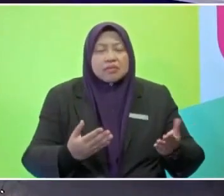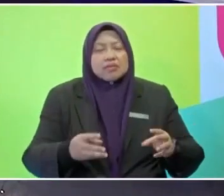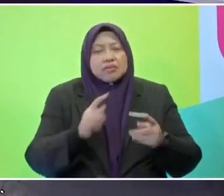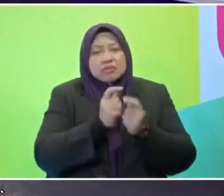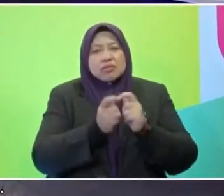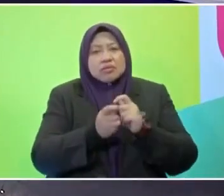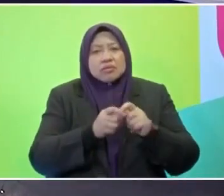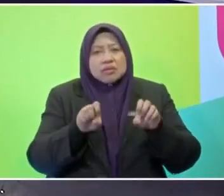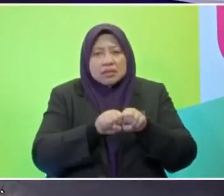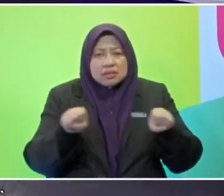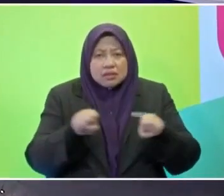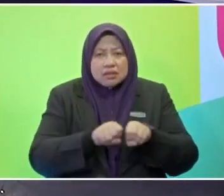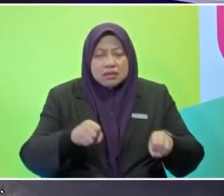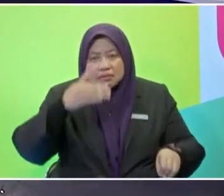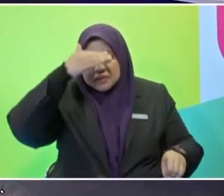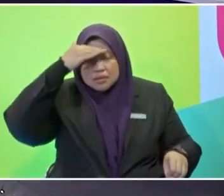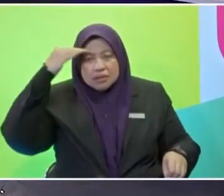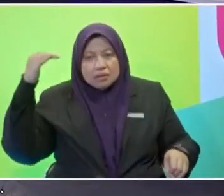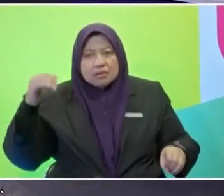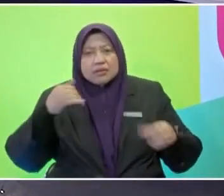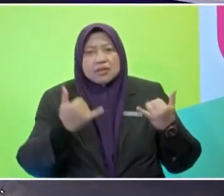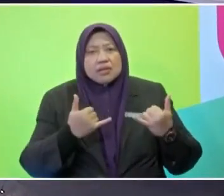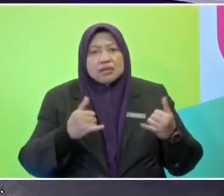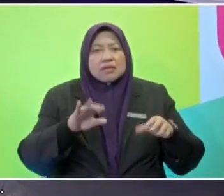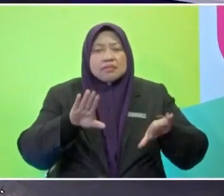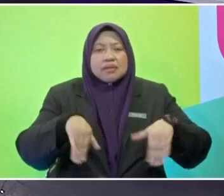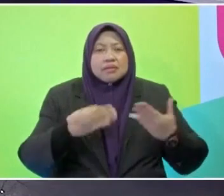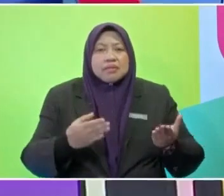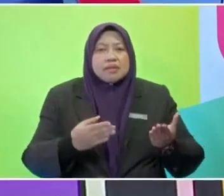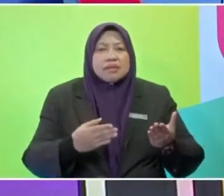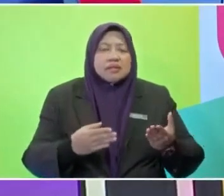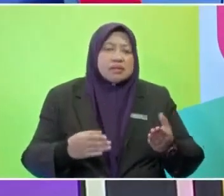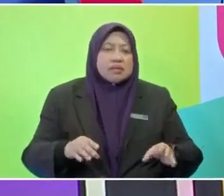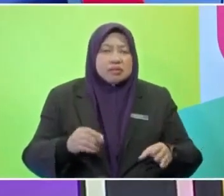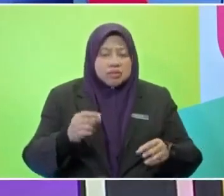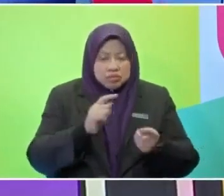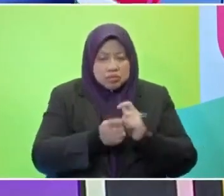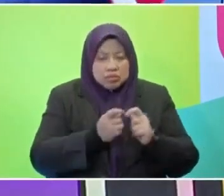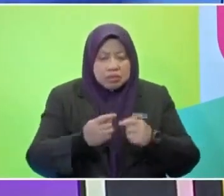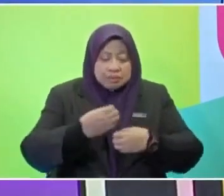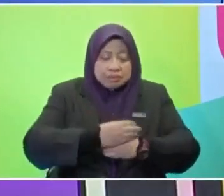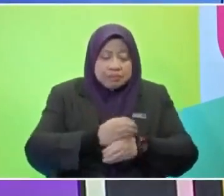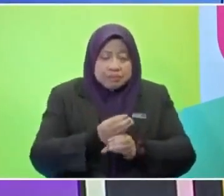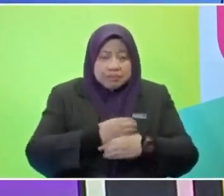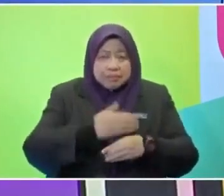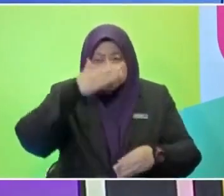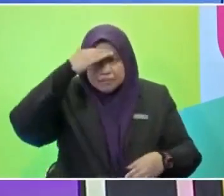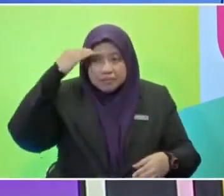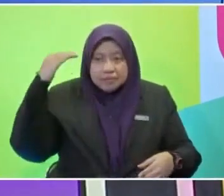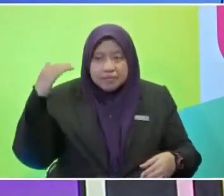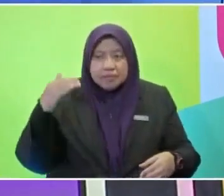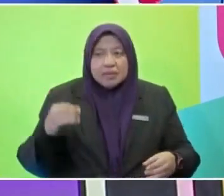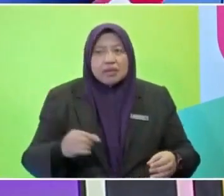shadow. So now we're going to look into how to change the shape of the shadow. All right. Okay, so the shape of the